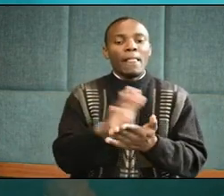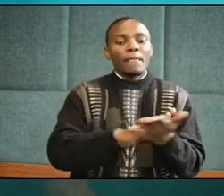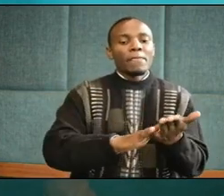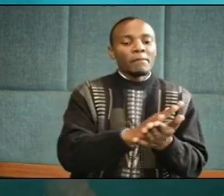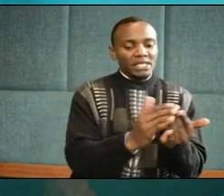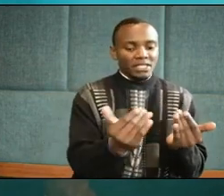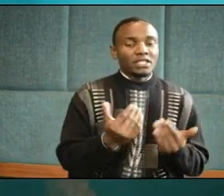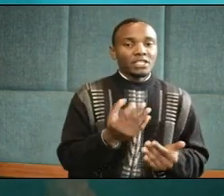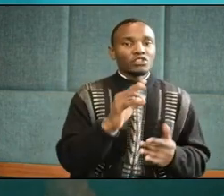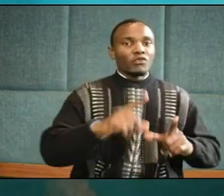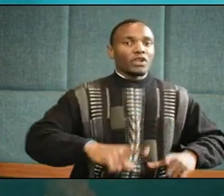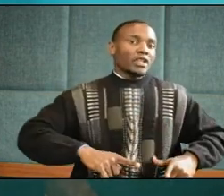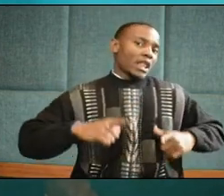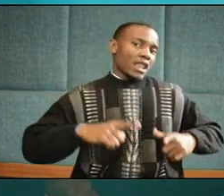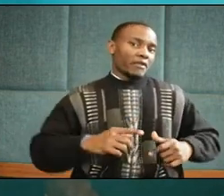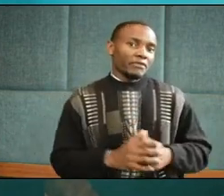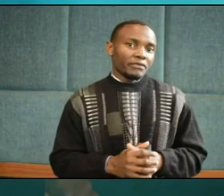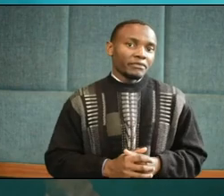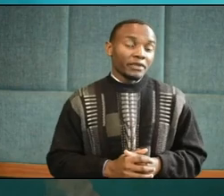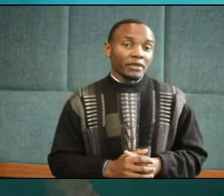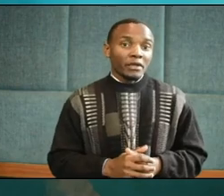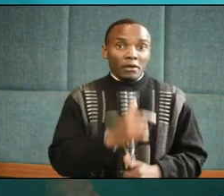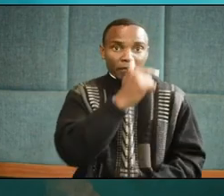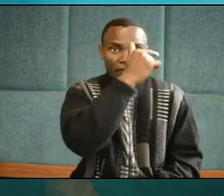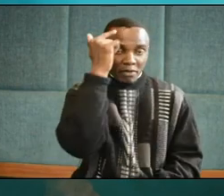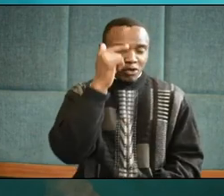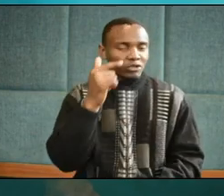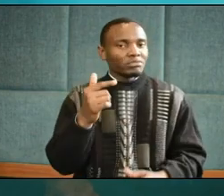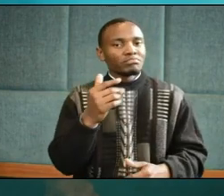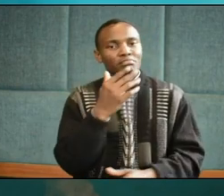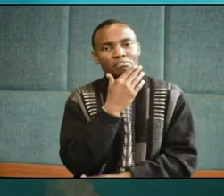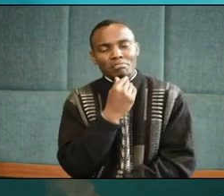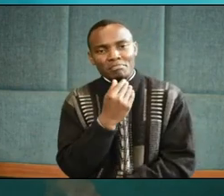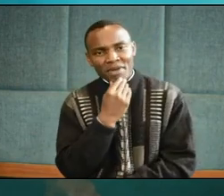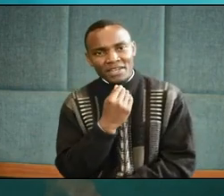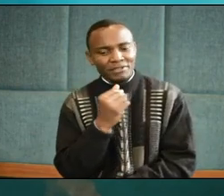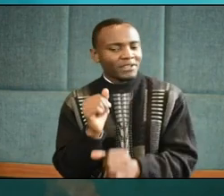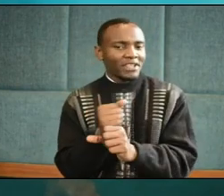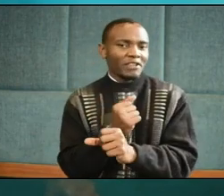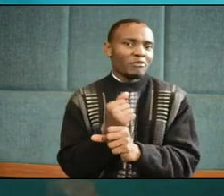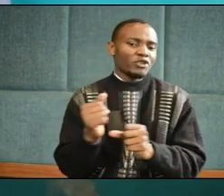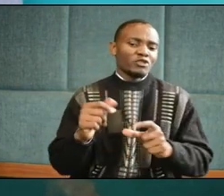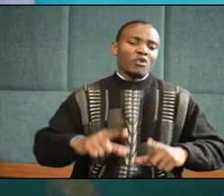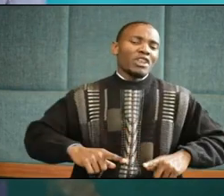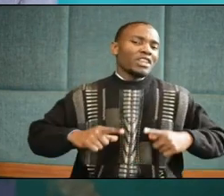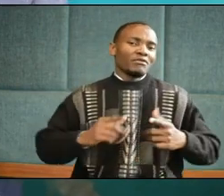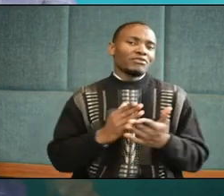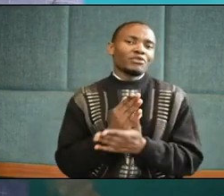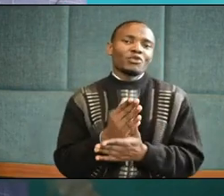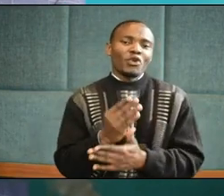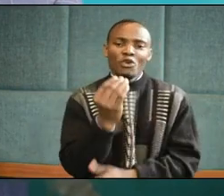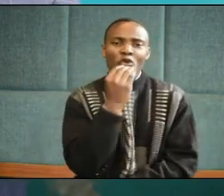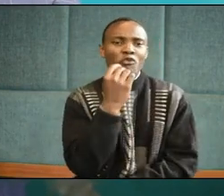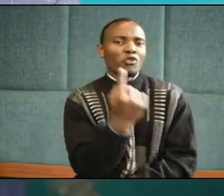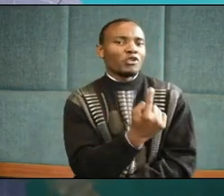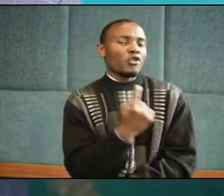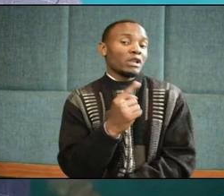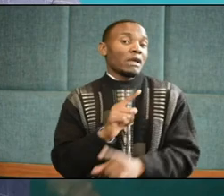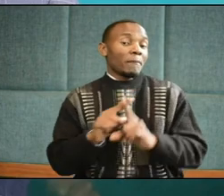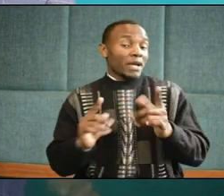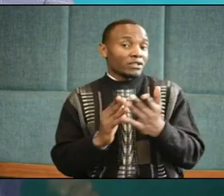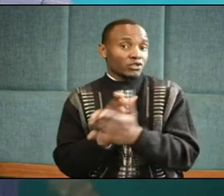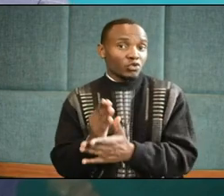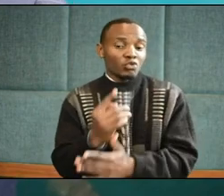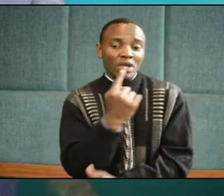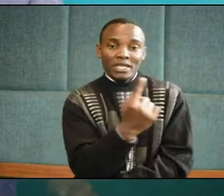needs of life. Because a man shall not live by bread alone, but by every